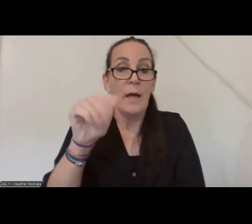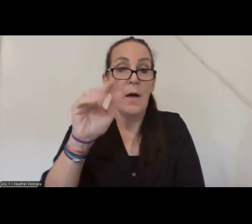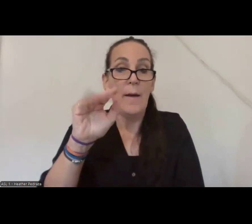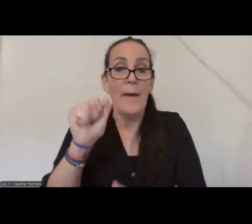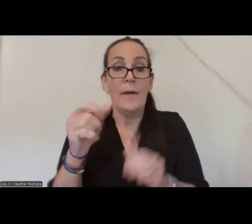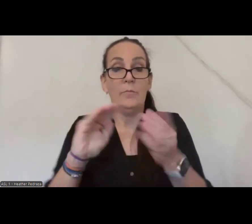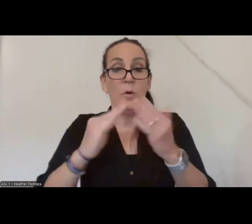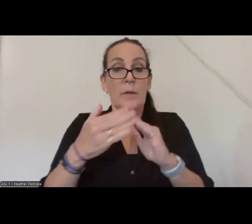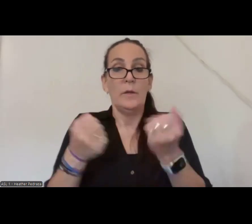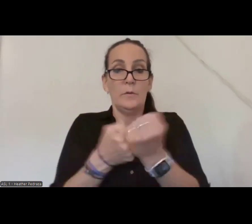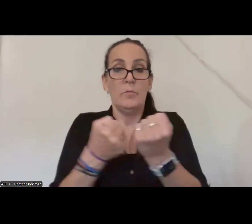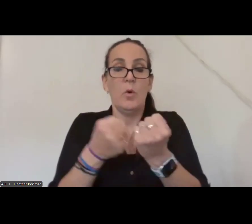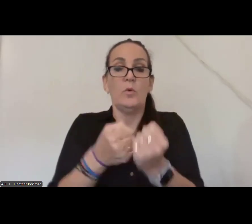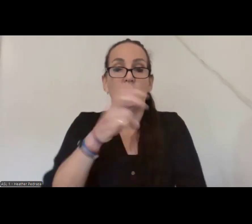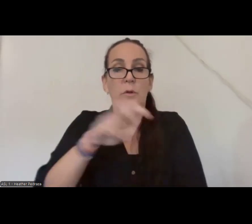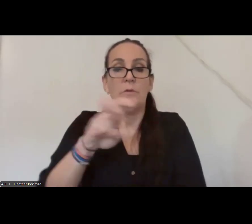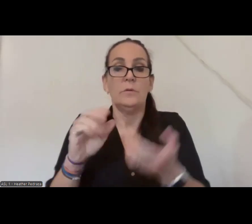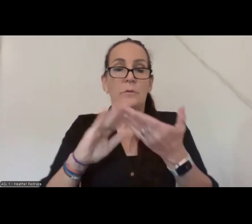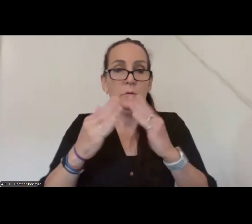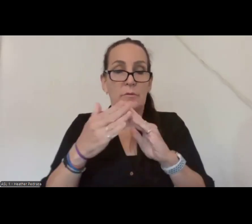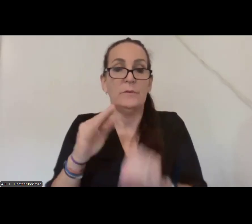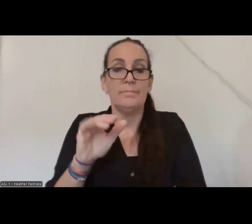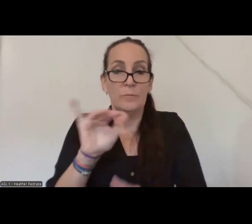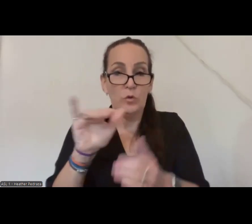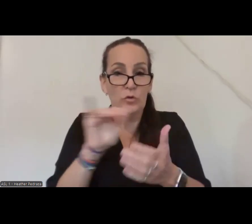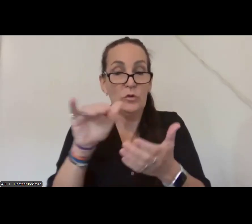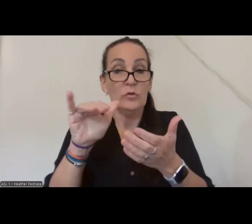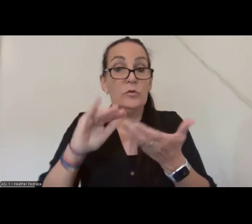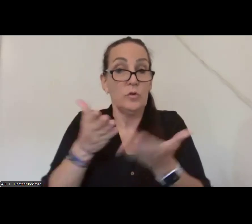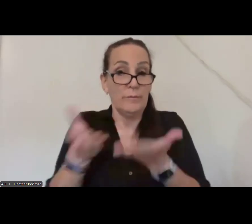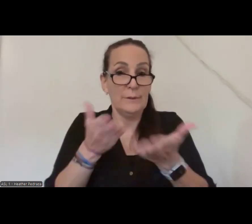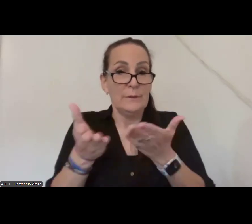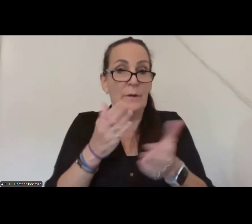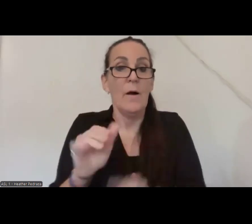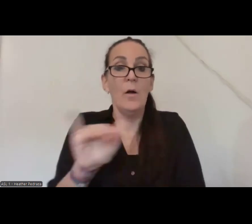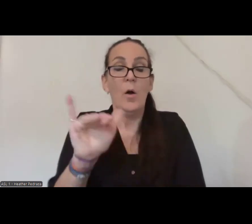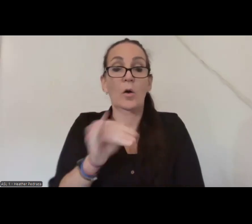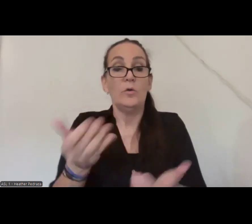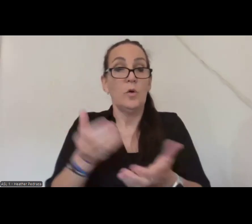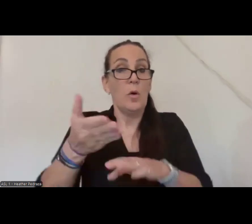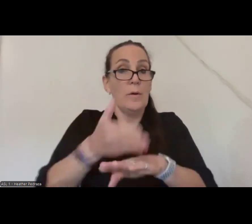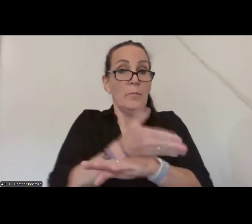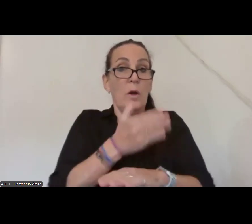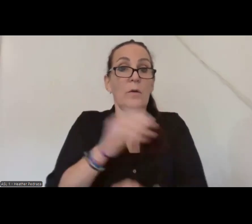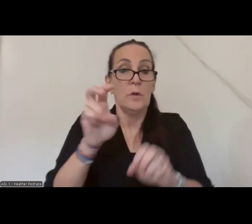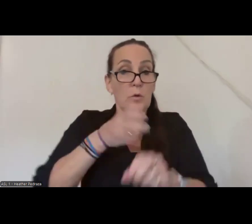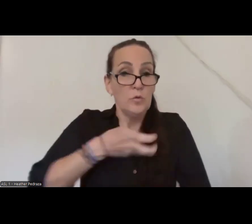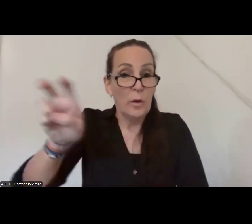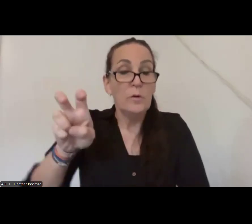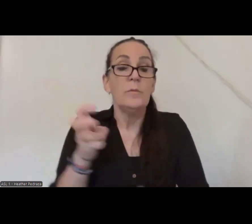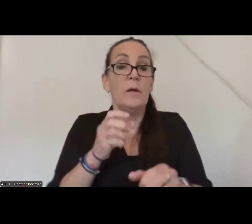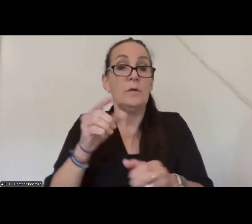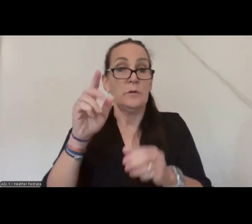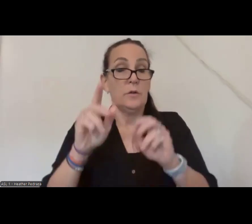Also improving transportation mobility for older adults and people with disabilities through nearly $52